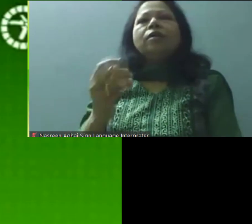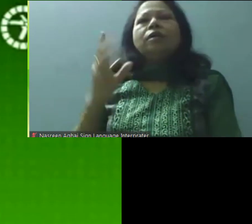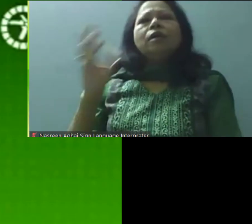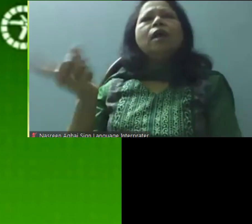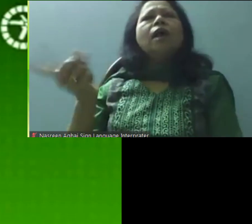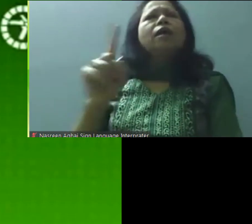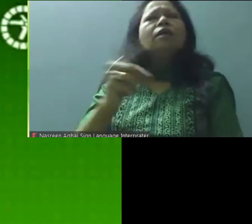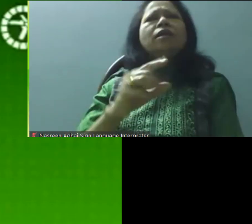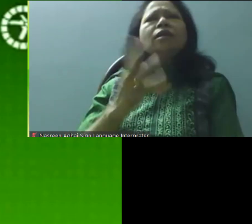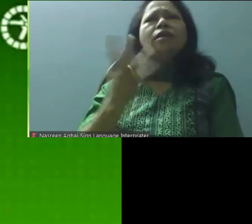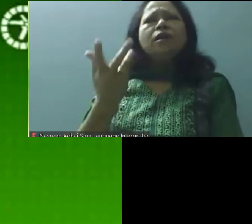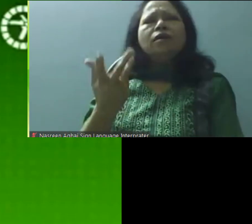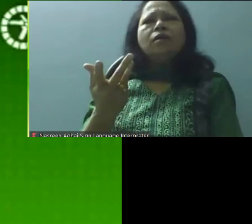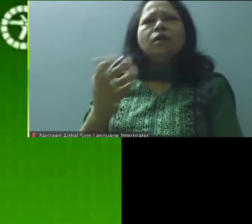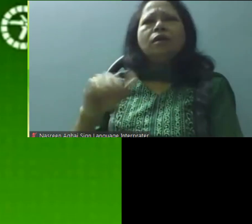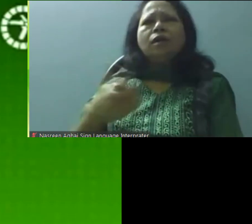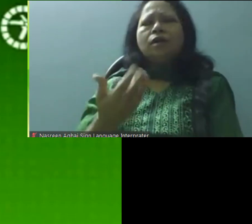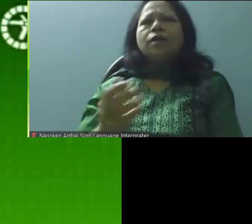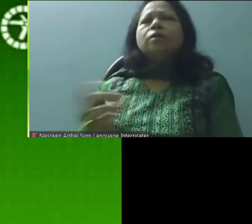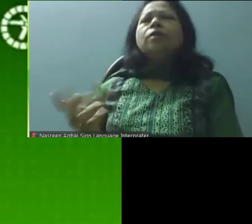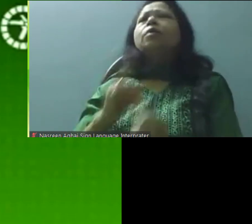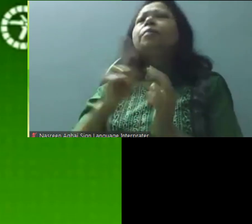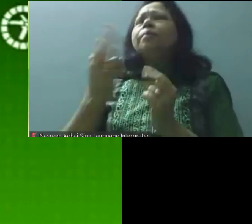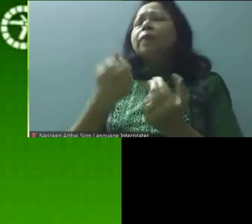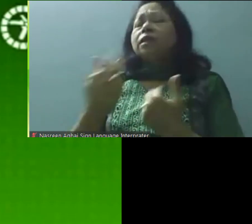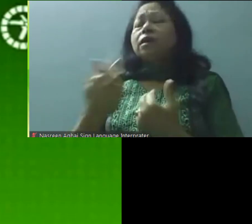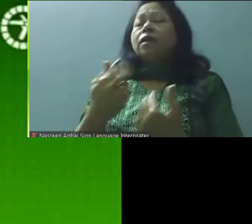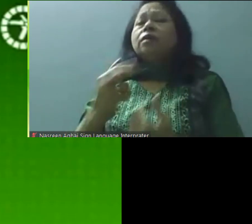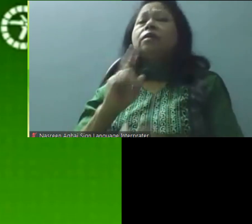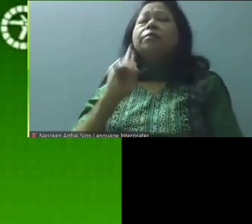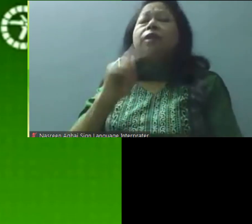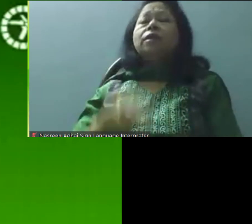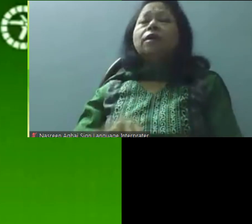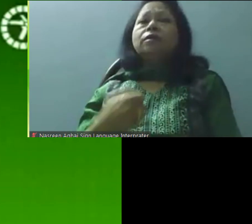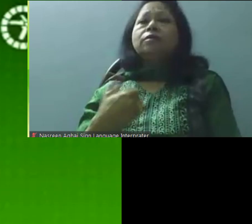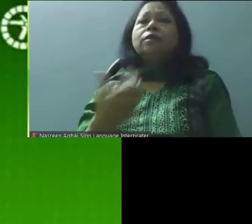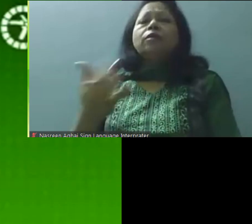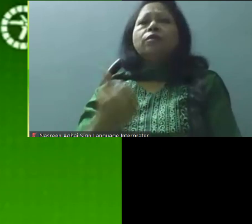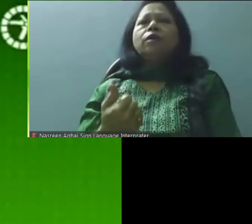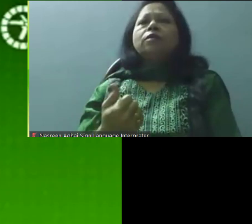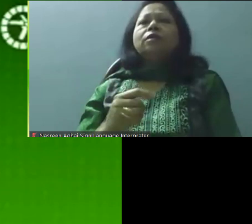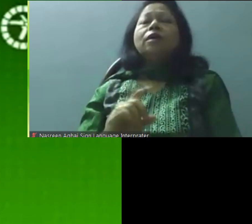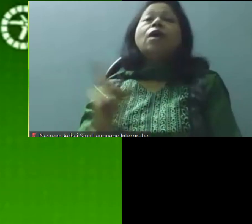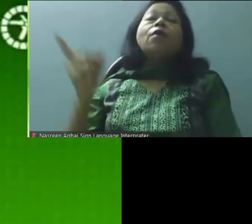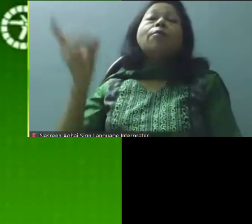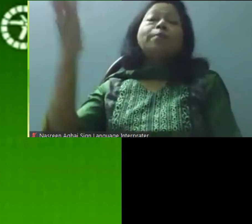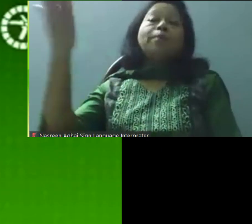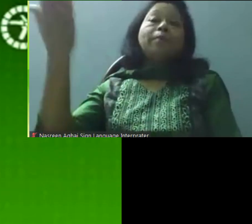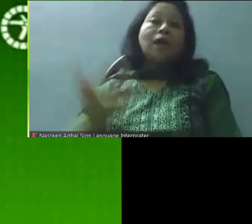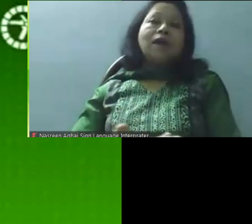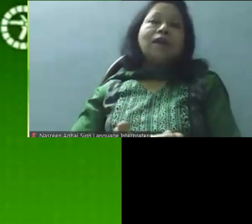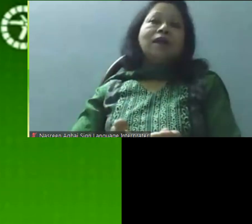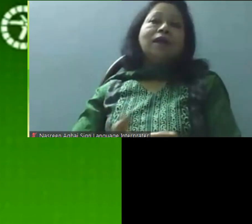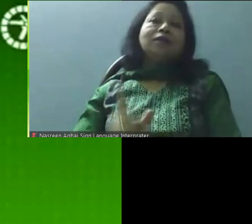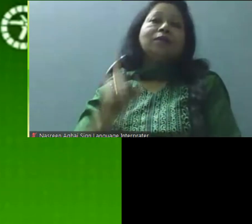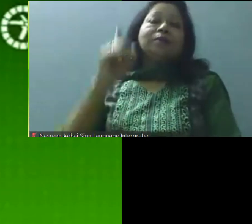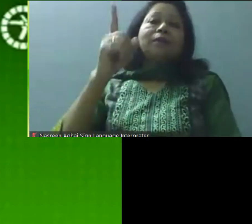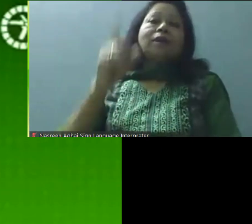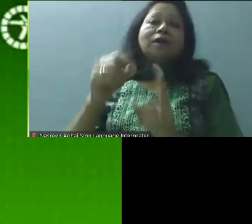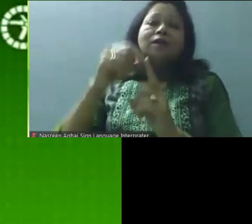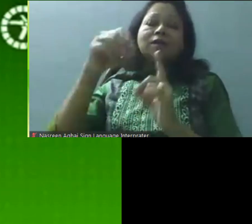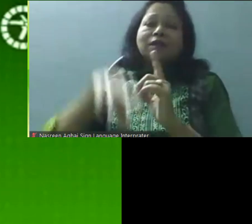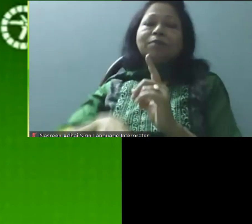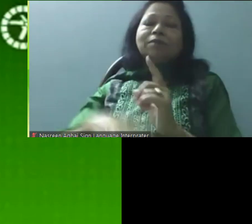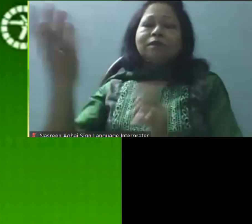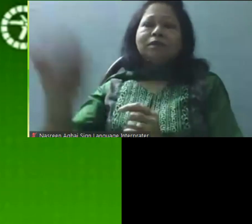any insights you'd like to share about what I think it was your first visit to Pakistan? What the most pressing needs for people